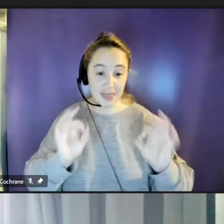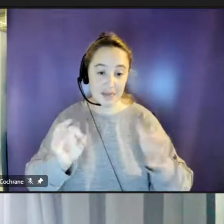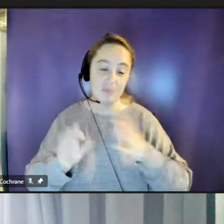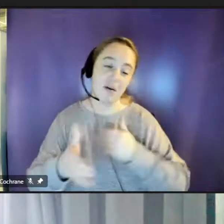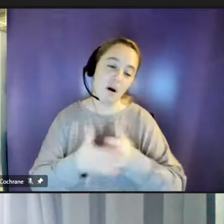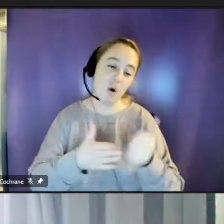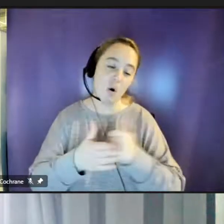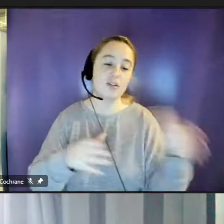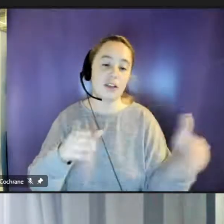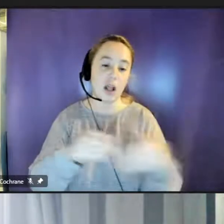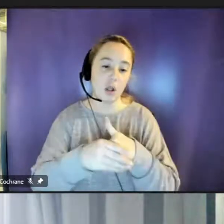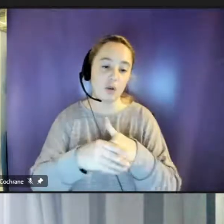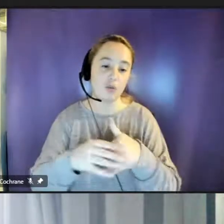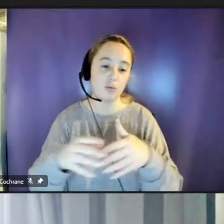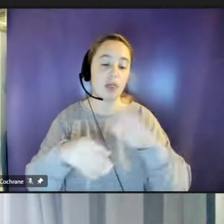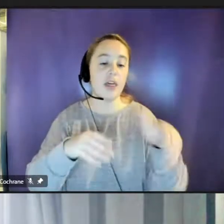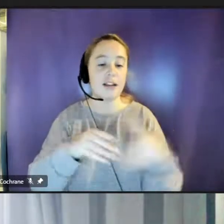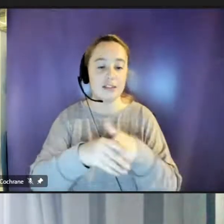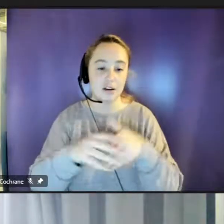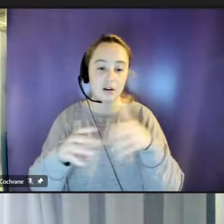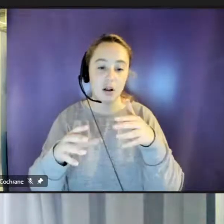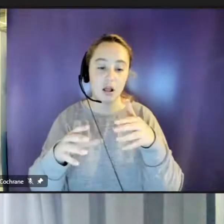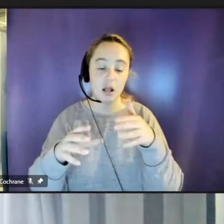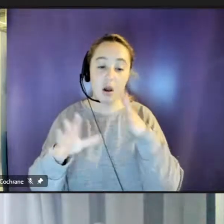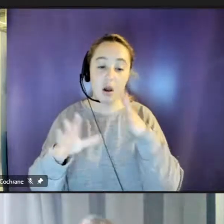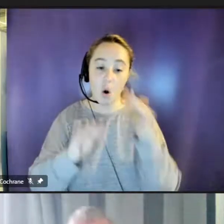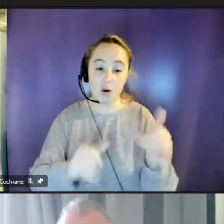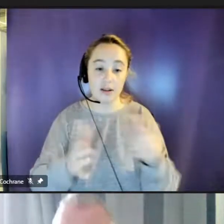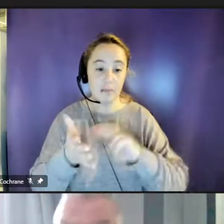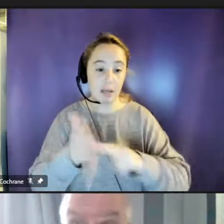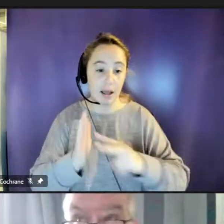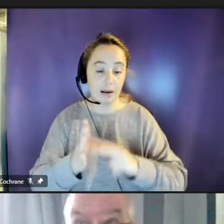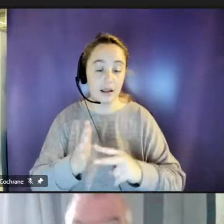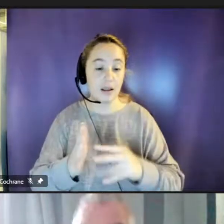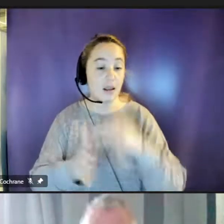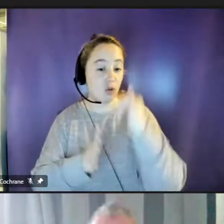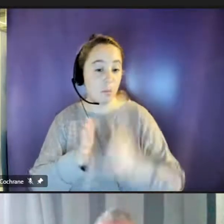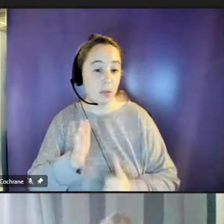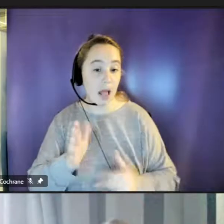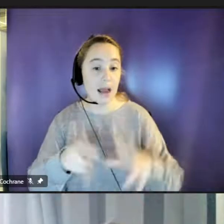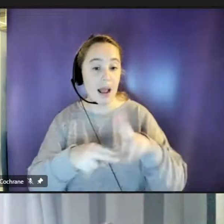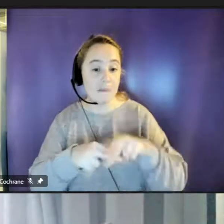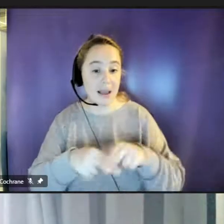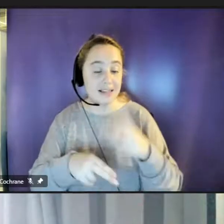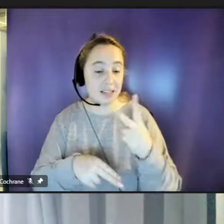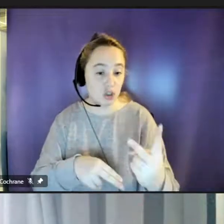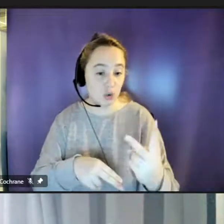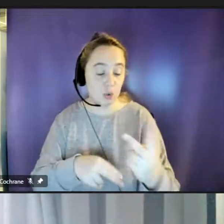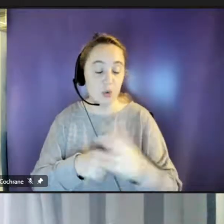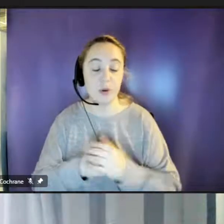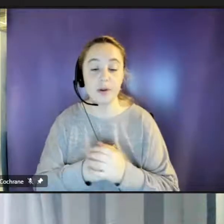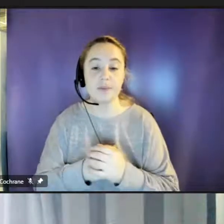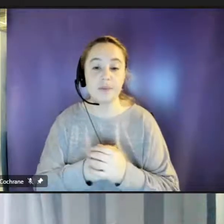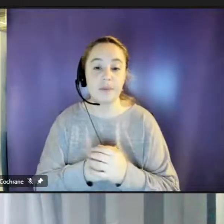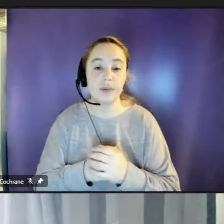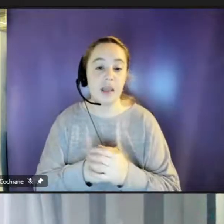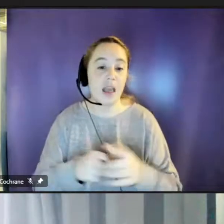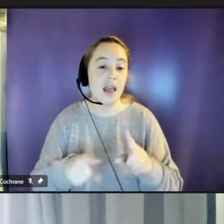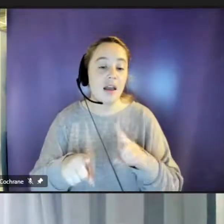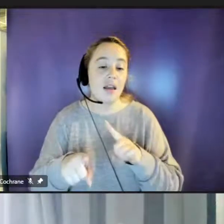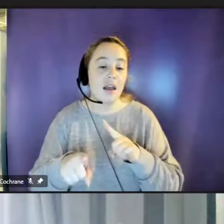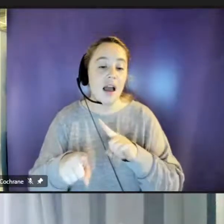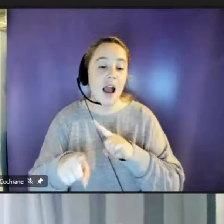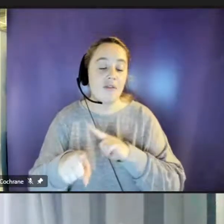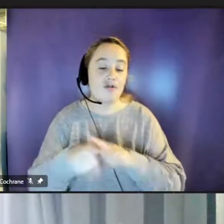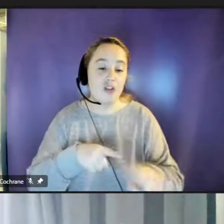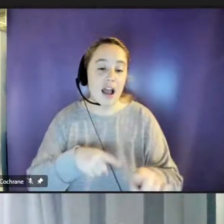that with the Internal Audit Plan. The plan itself is set out in Appendix 2, and I've tried to split it across 3